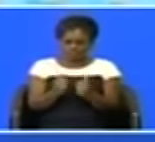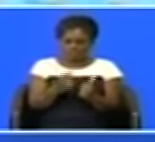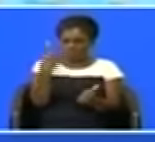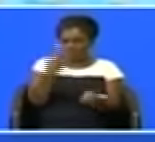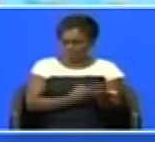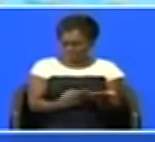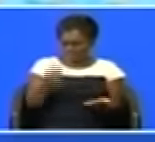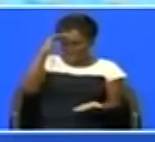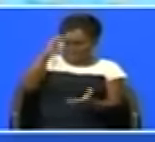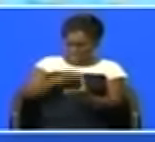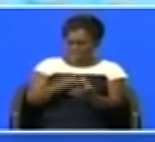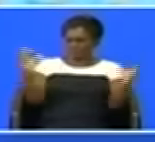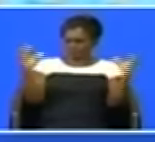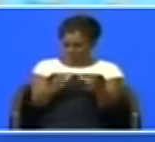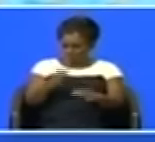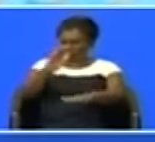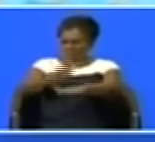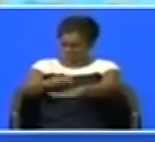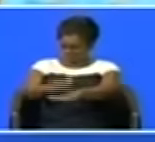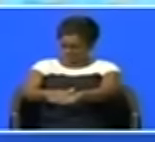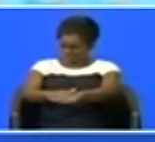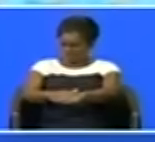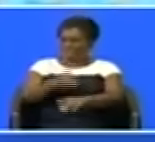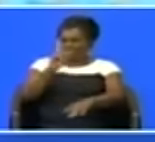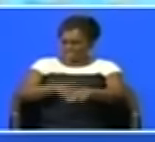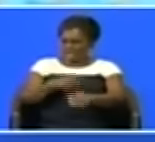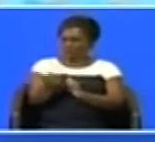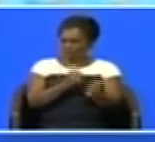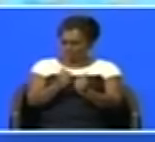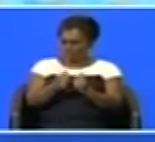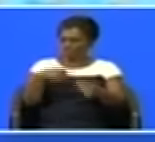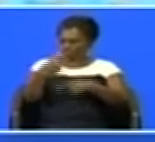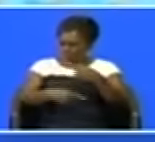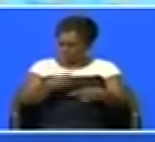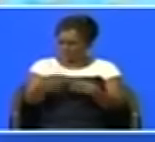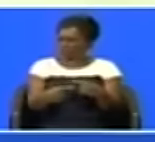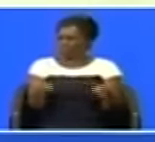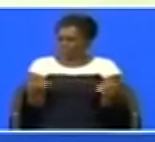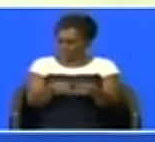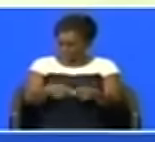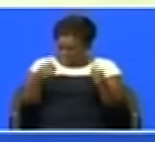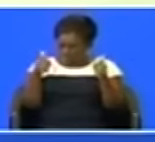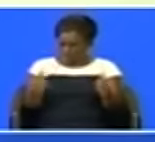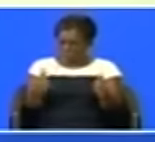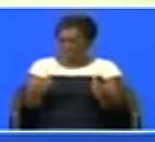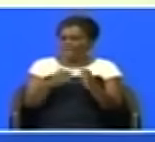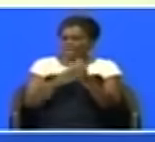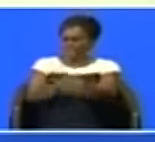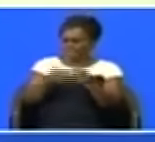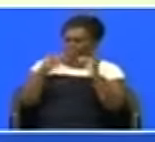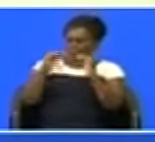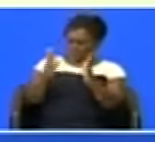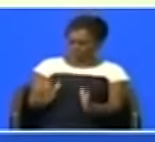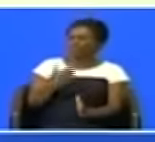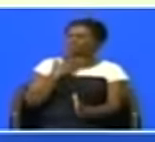definitely because I believe in the team. And throughout the matches that tumekuwa tukicheza imekuwa poa. Head coach David Ouma will be looking